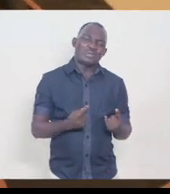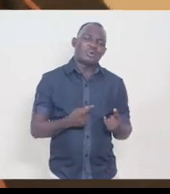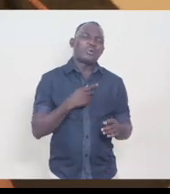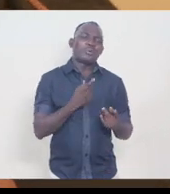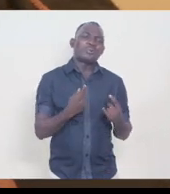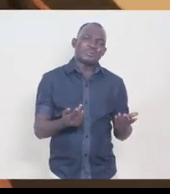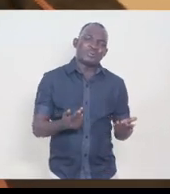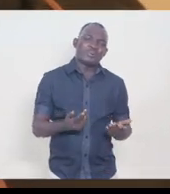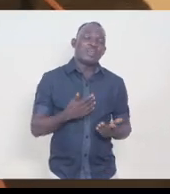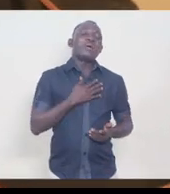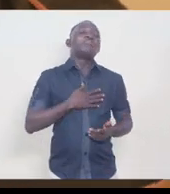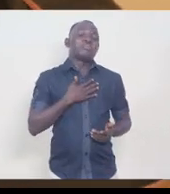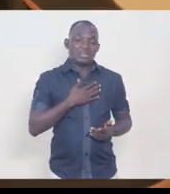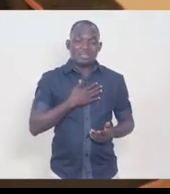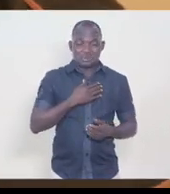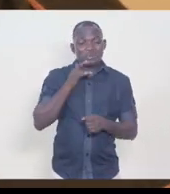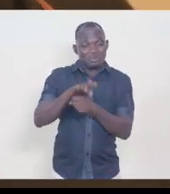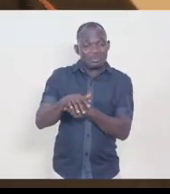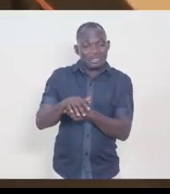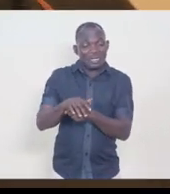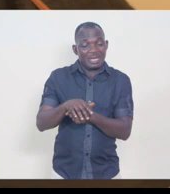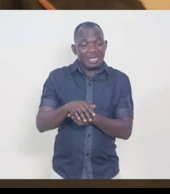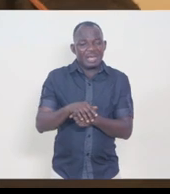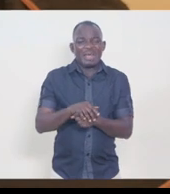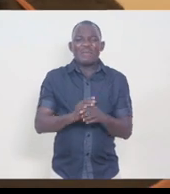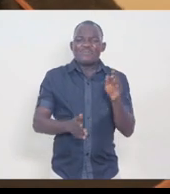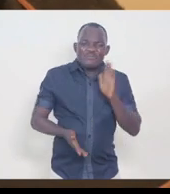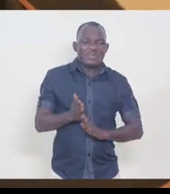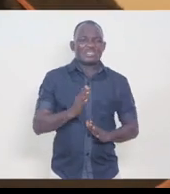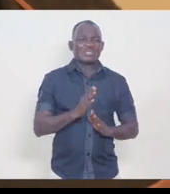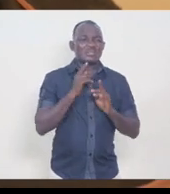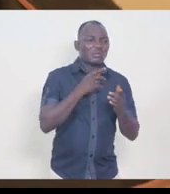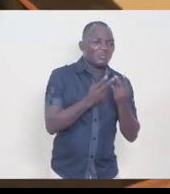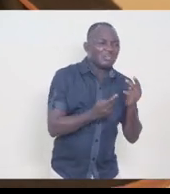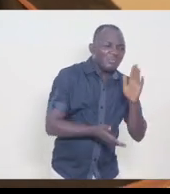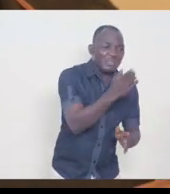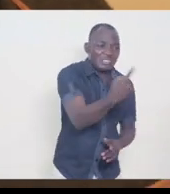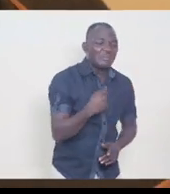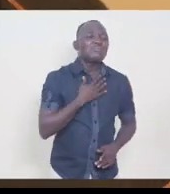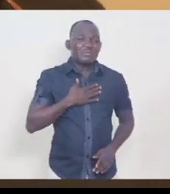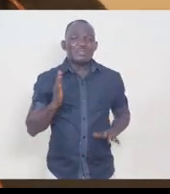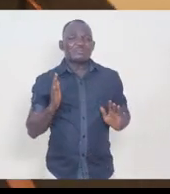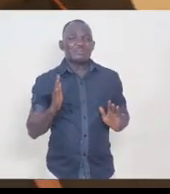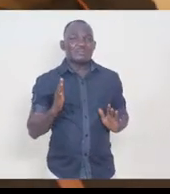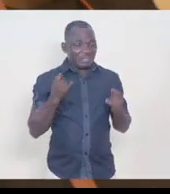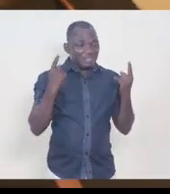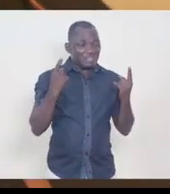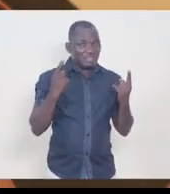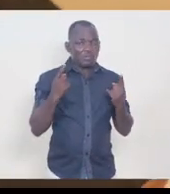Okay, but stick to your promise and make it snappy, please. Yes.